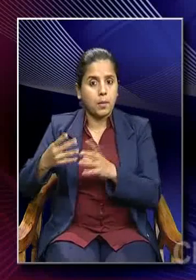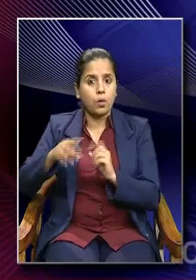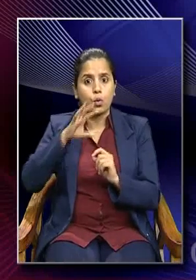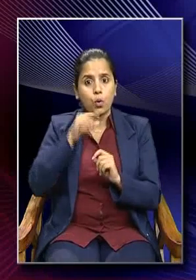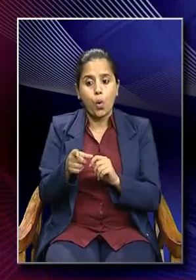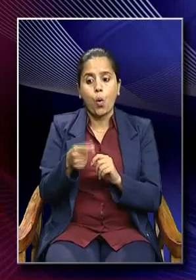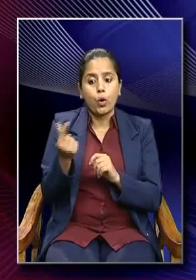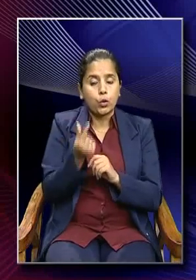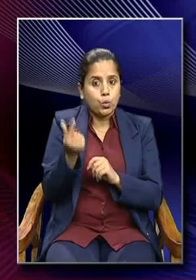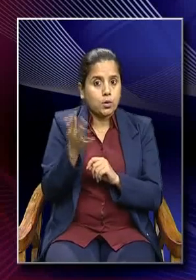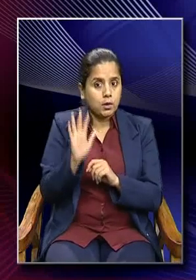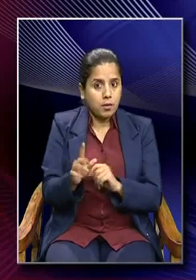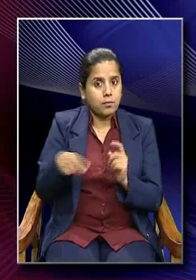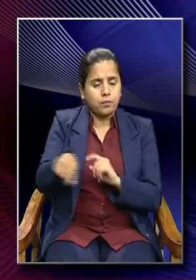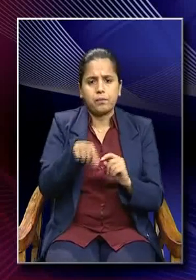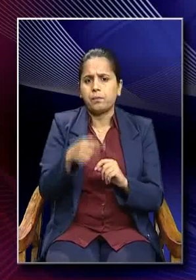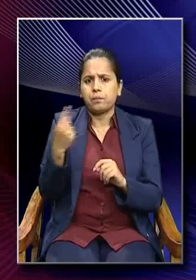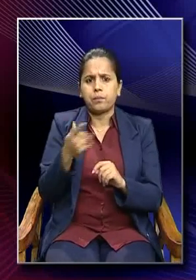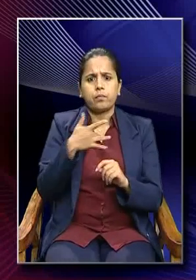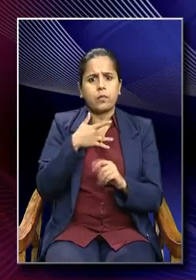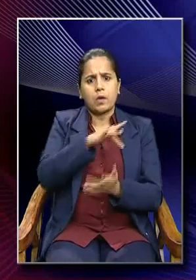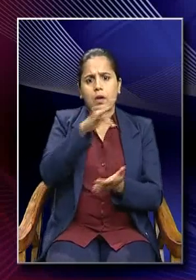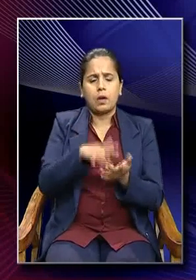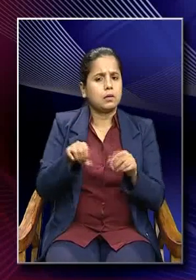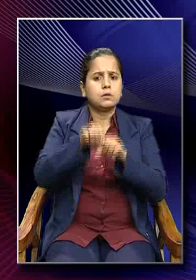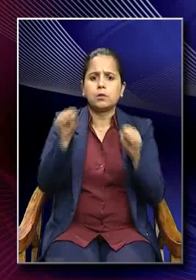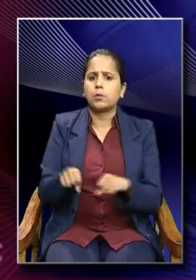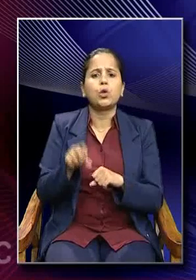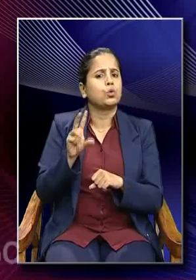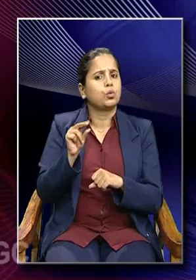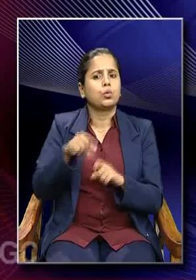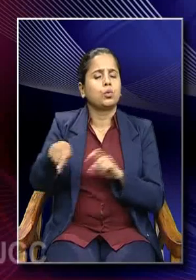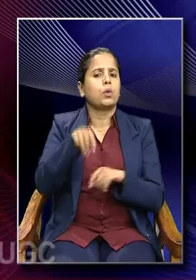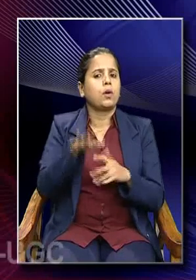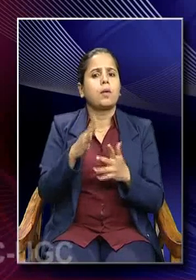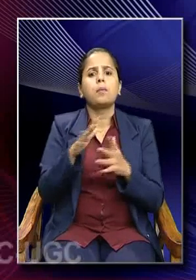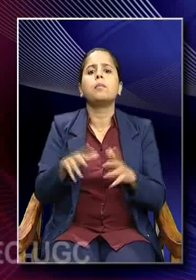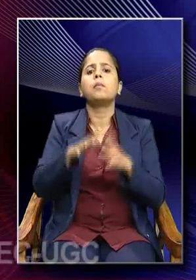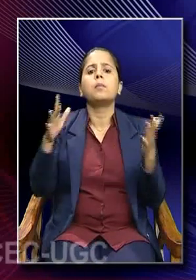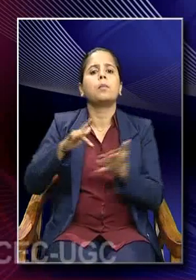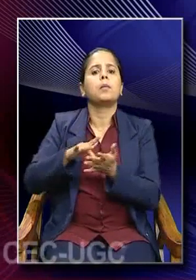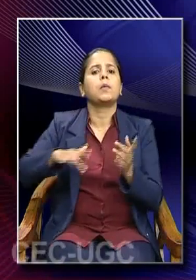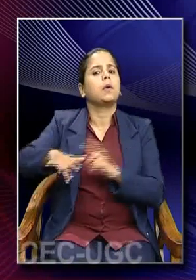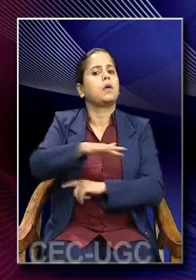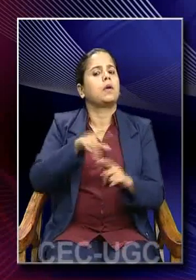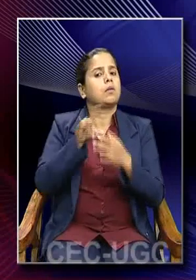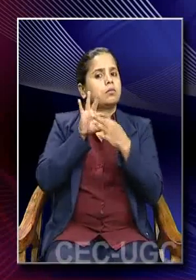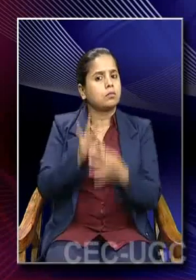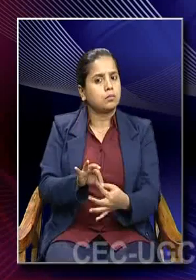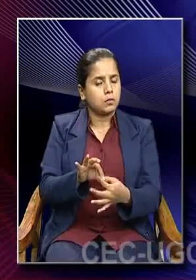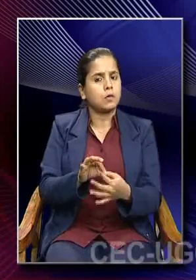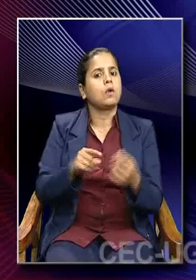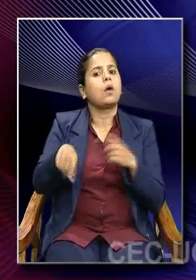actually consumed. It is not like a centralized system where the large plant is